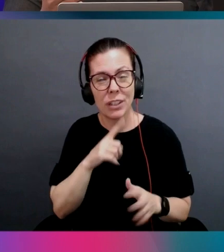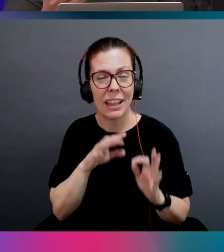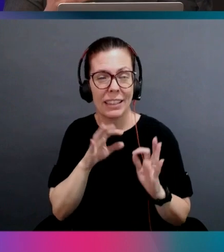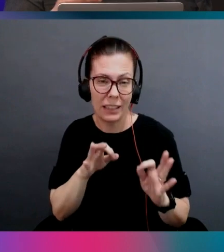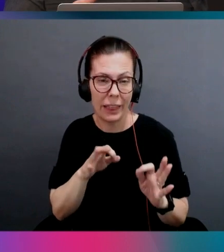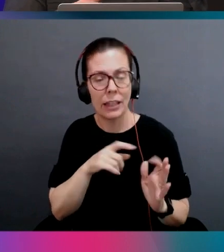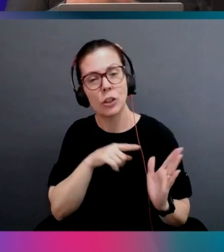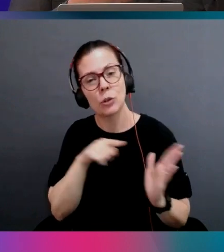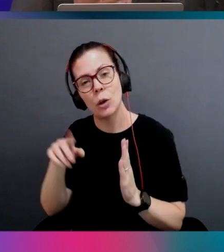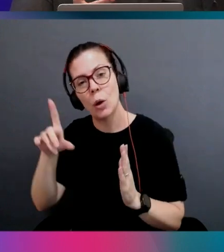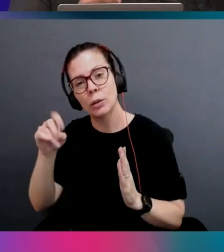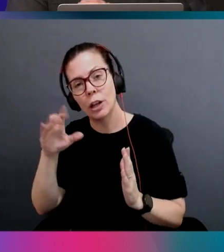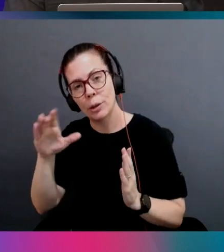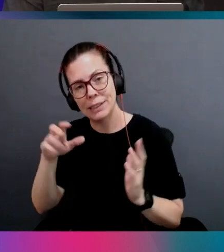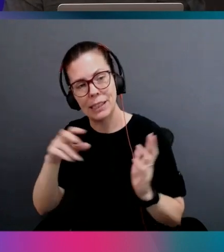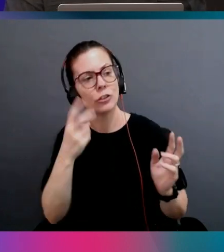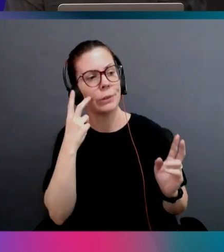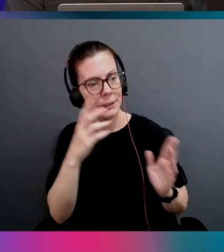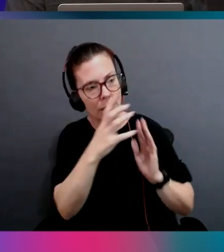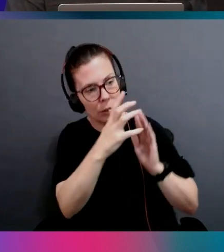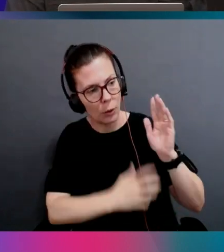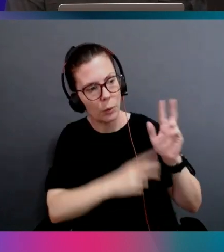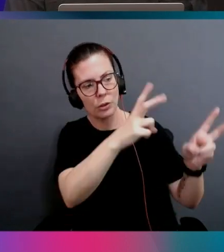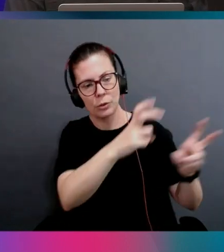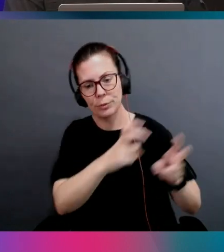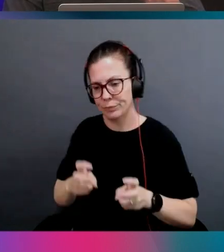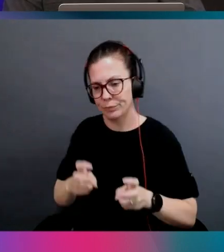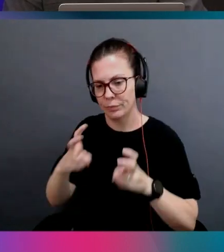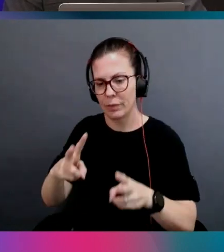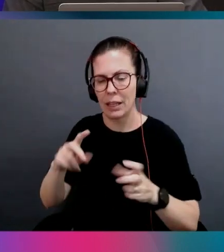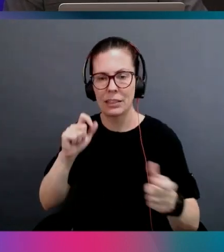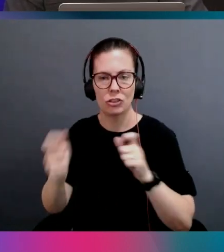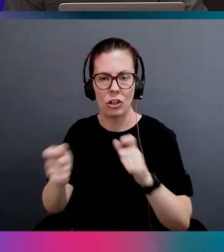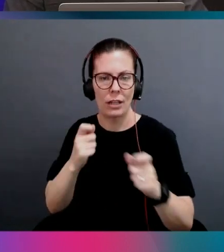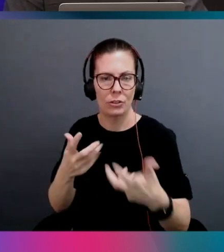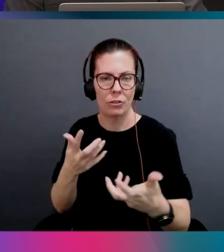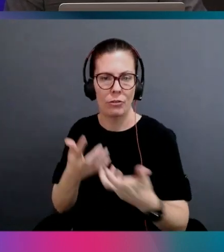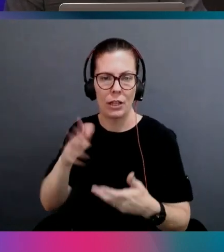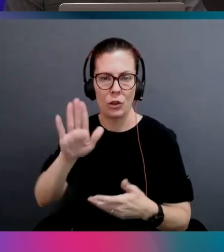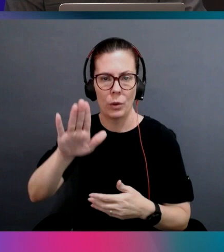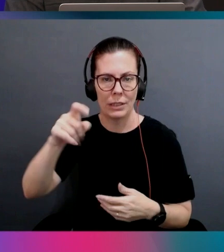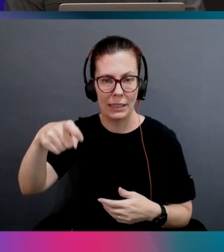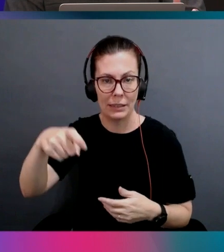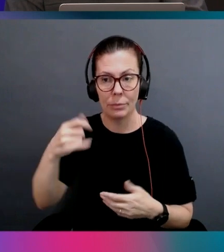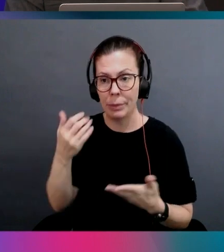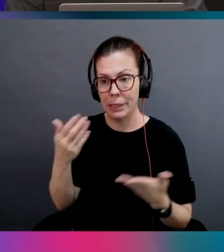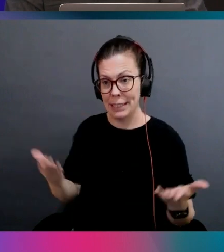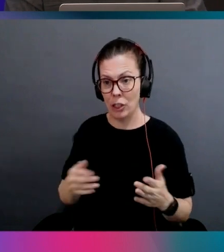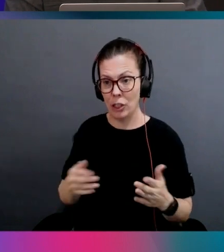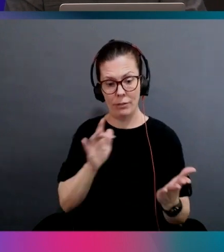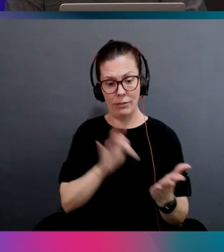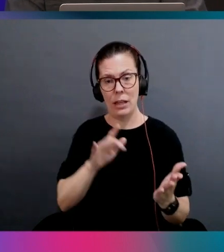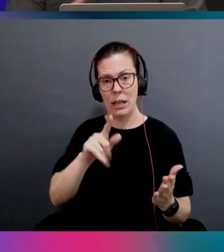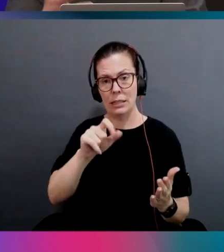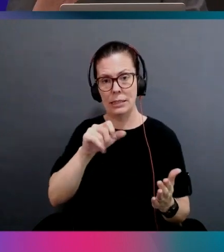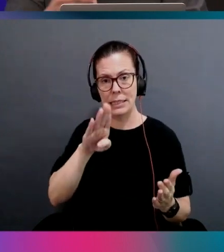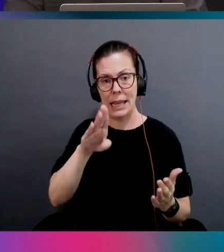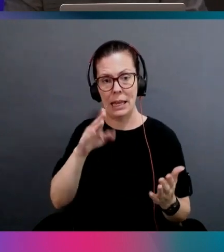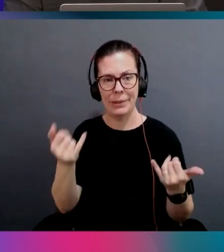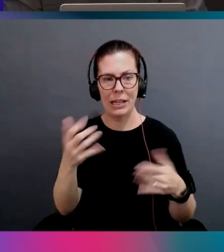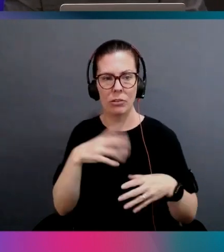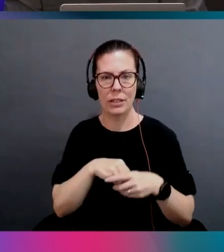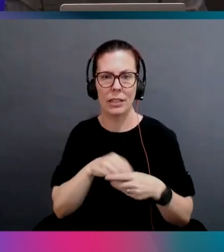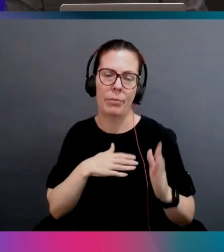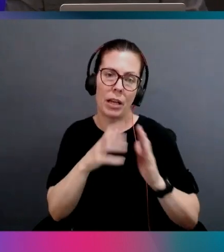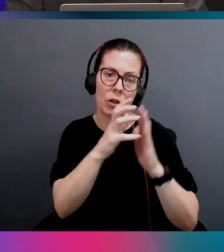take the code from there, and then you would change it to your needs. Here, if I hit tab, this is a part of my code now, right? This saved me probably